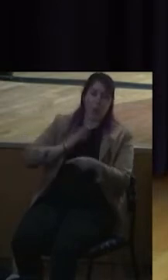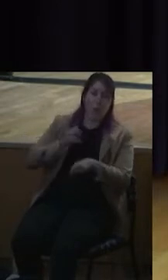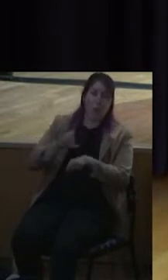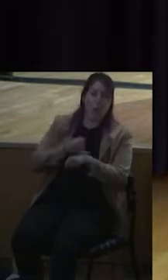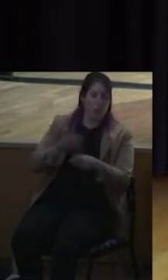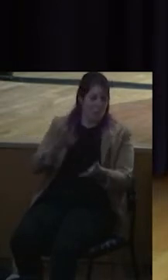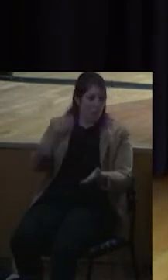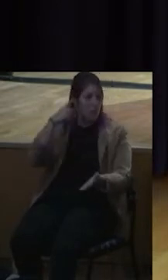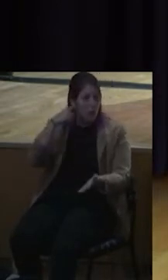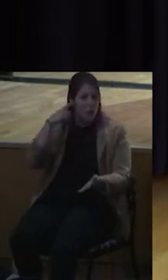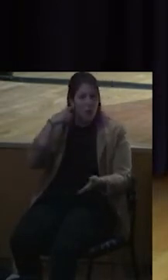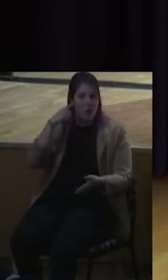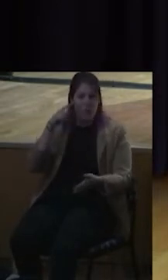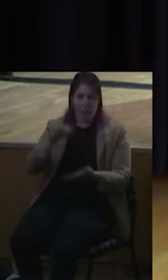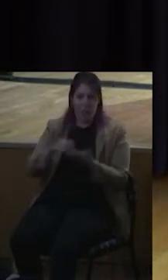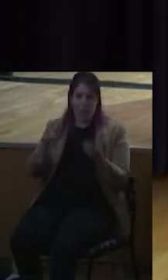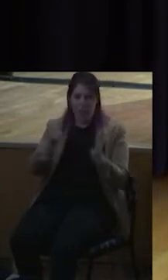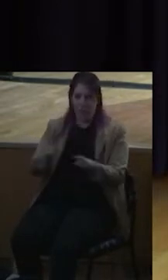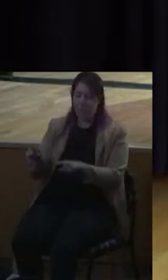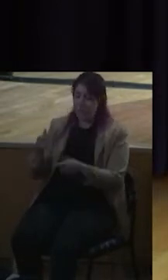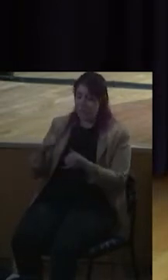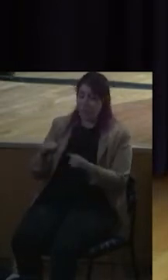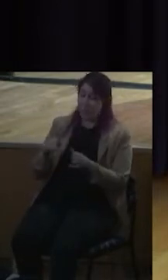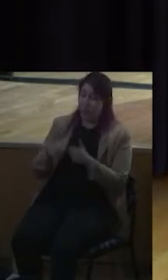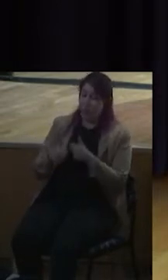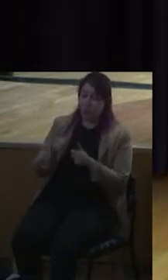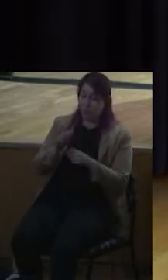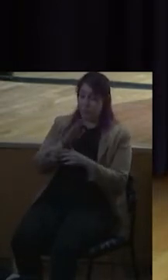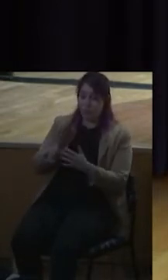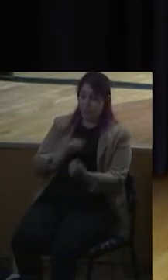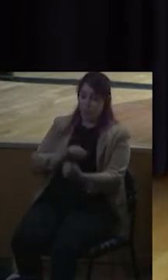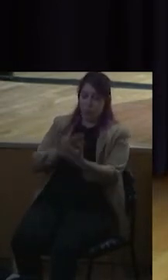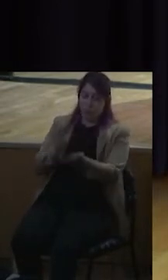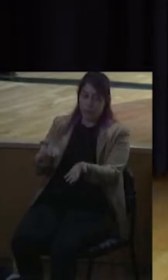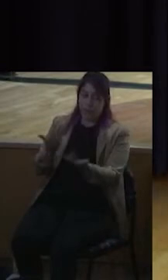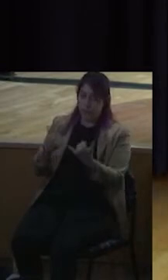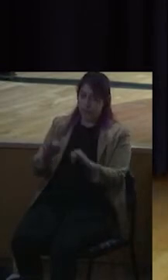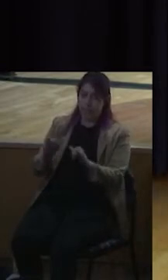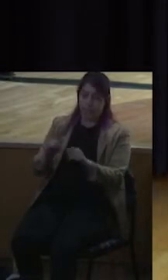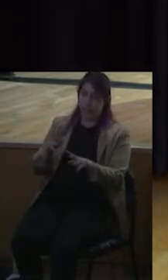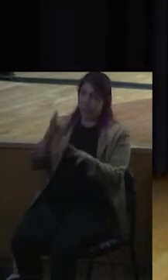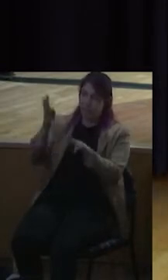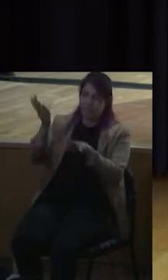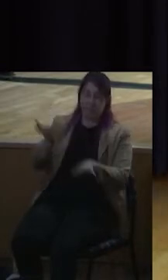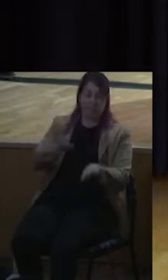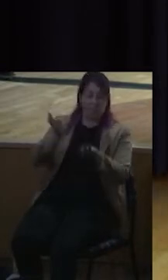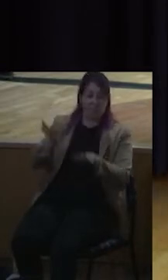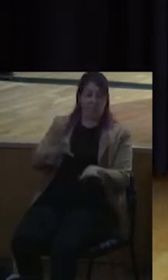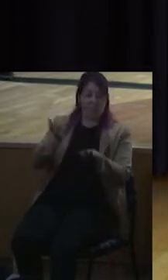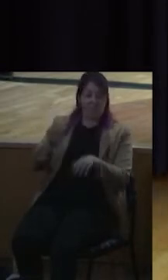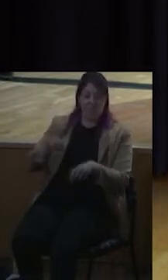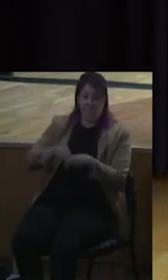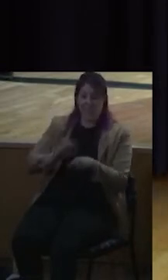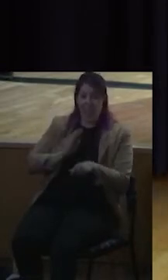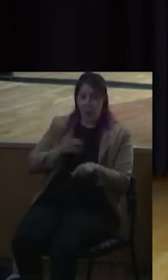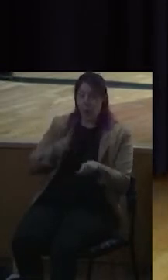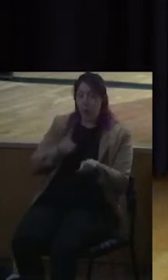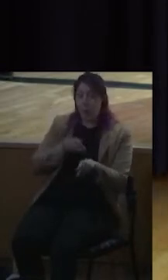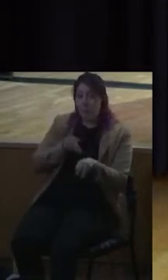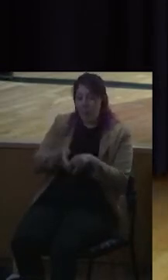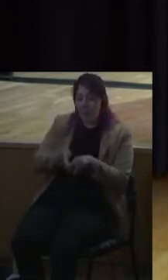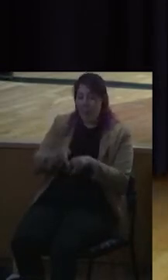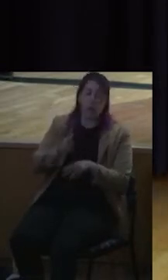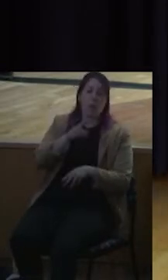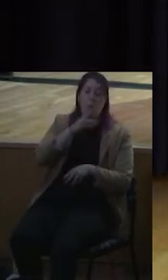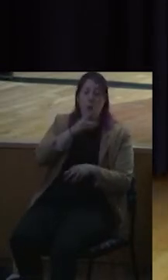of Red Hill. That's still an issue that's happening. It hasn't been addressed. There's still jet fuel in the main aquifer, cutting off